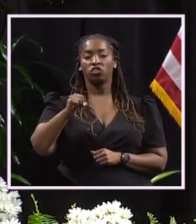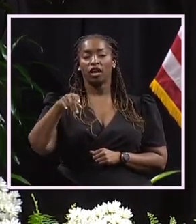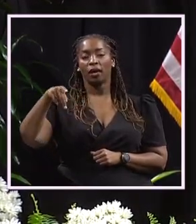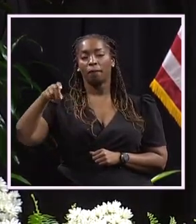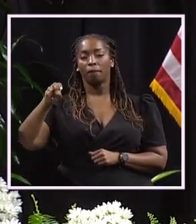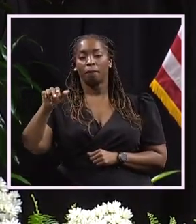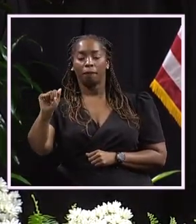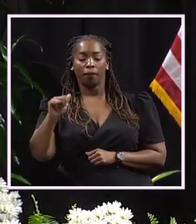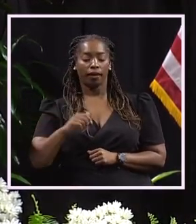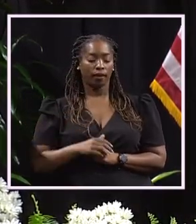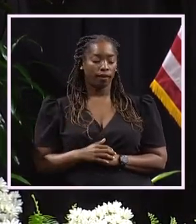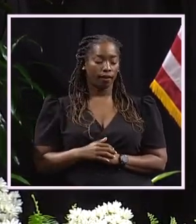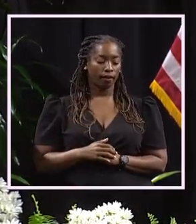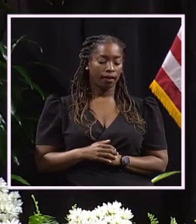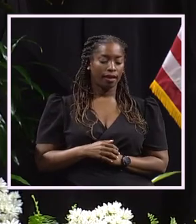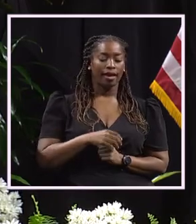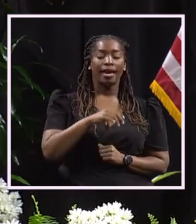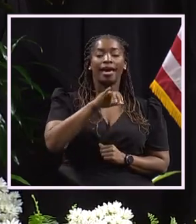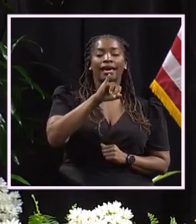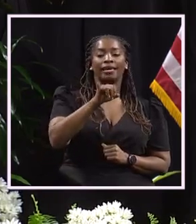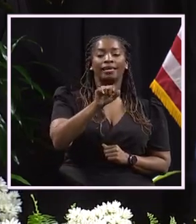Yasmin F. Hernandez.